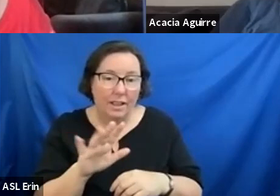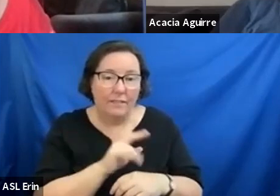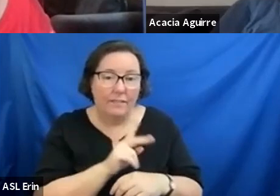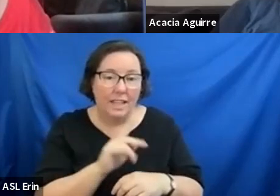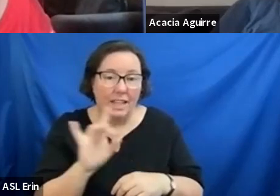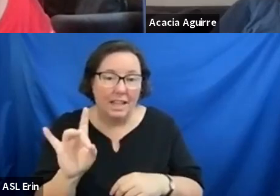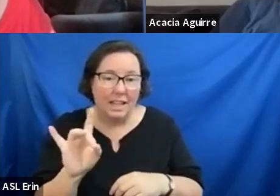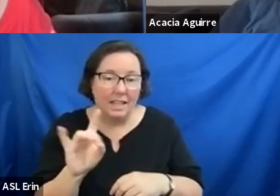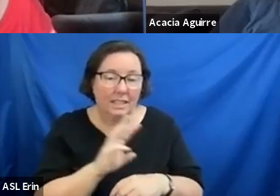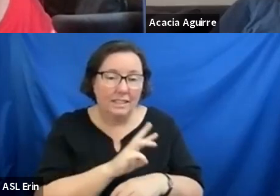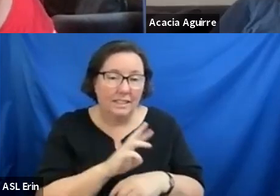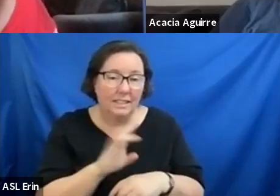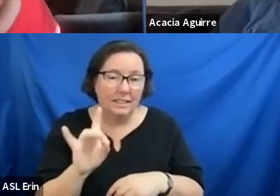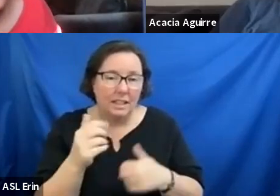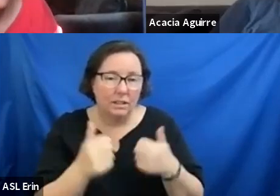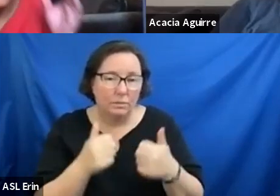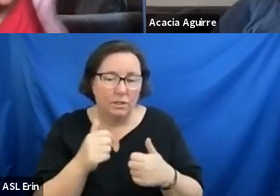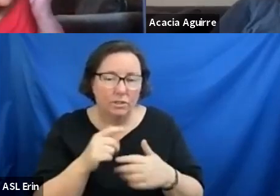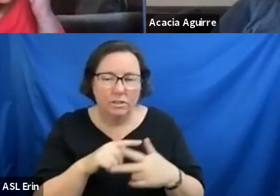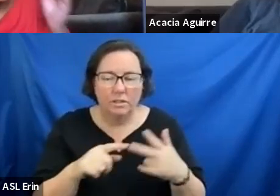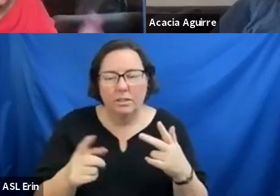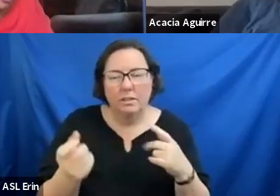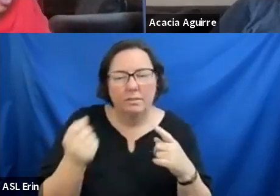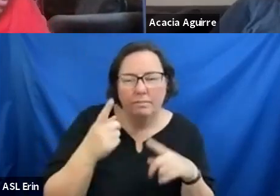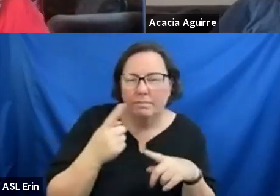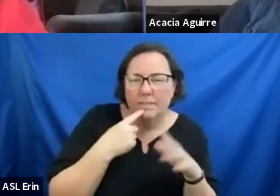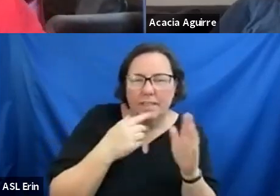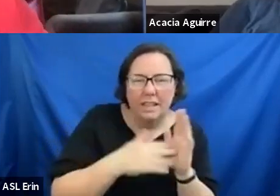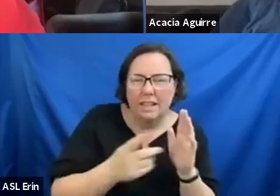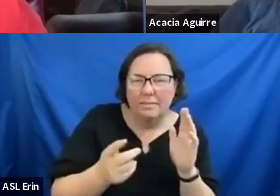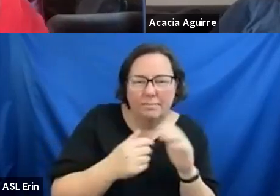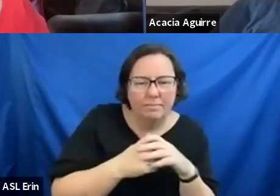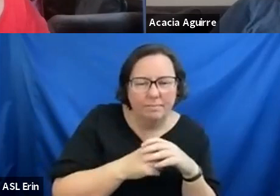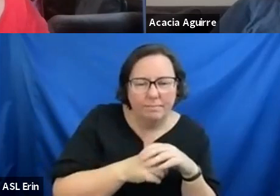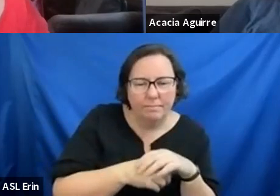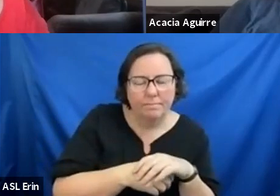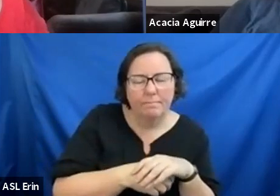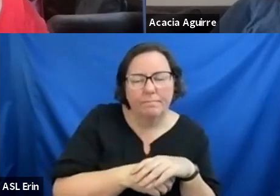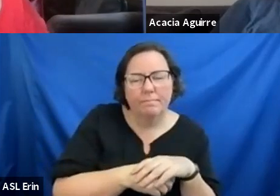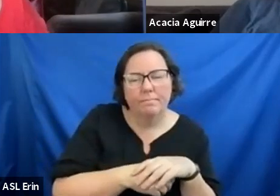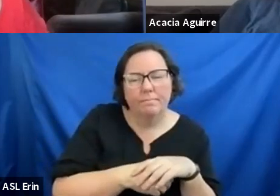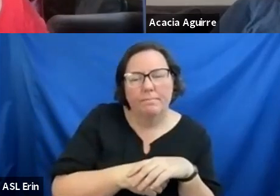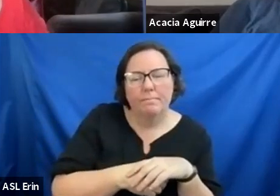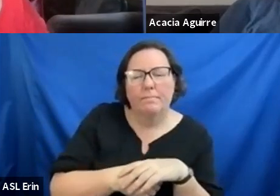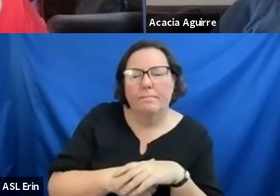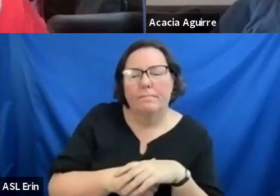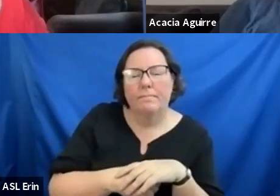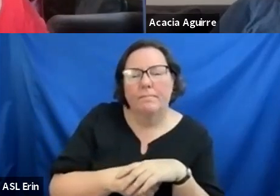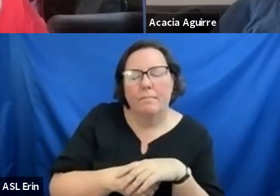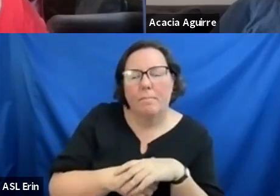6 to 8. I'm sorry, can you, so what is that data request? Just I'm not sure. Yep,